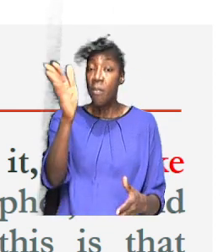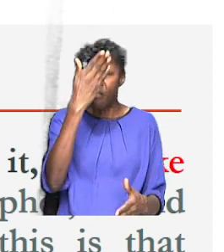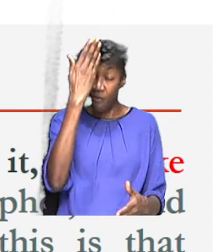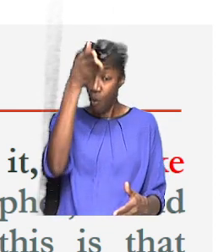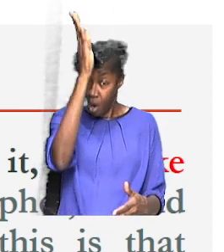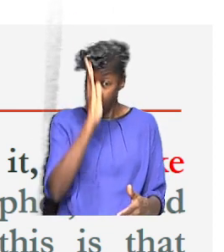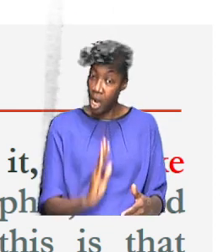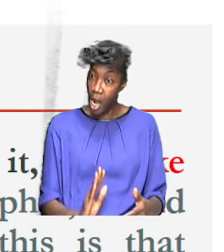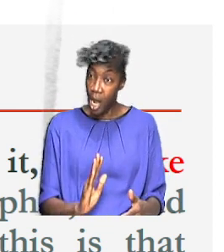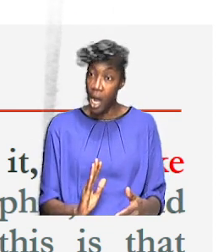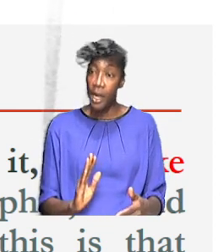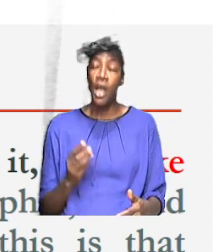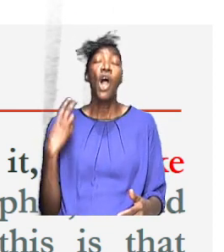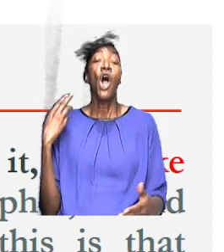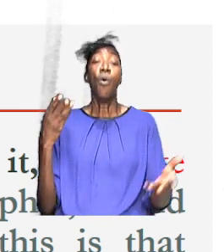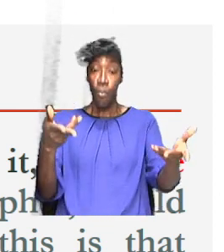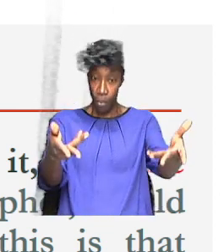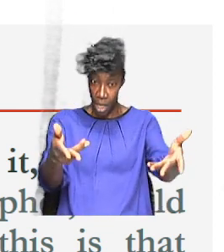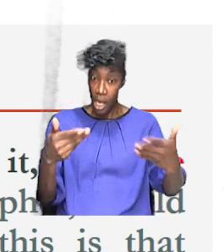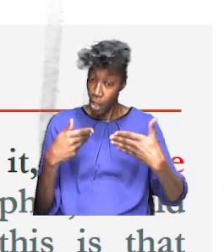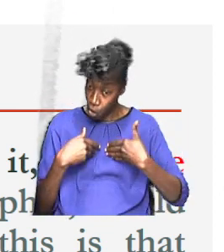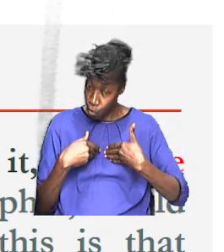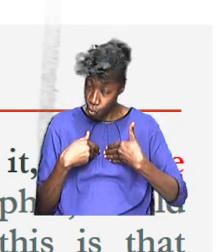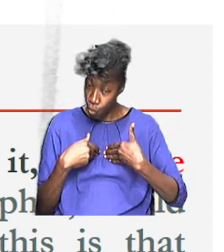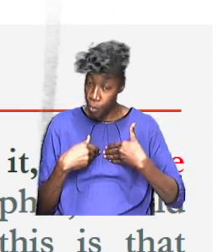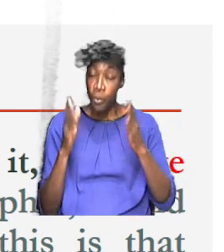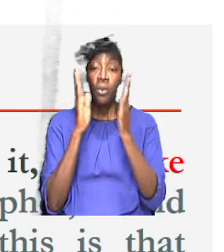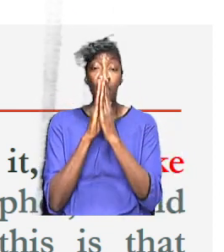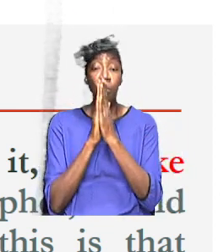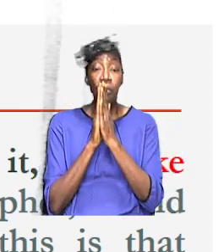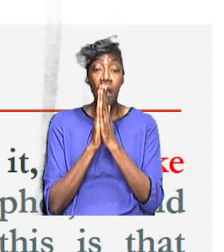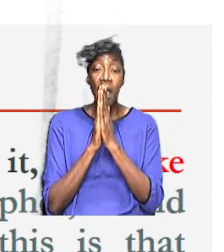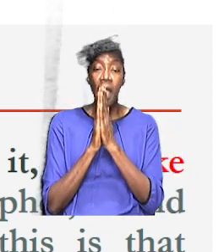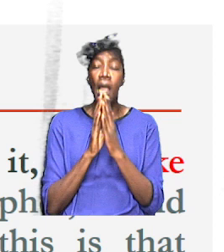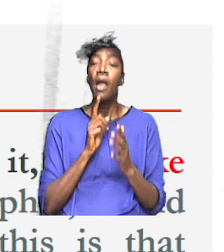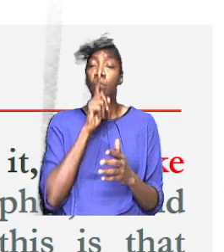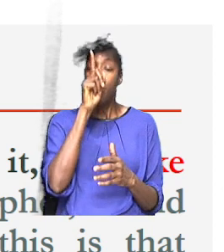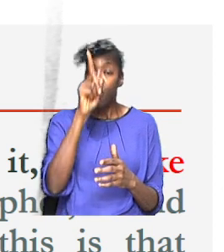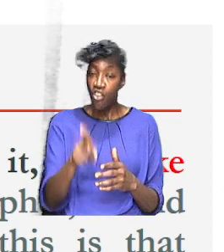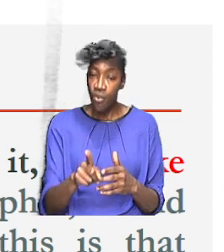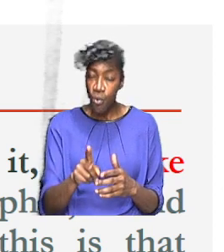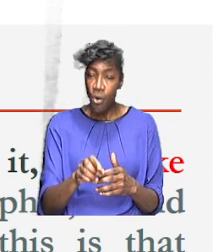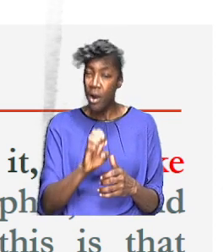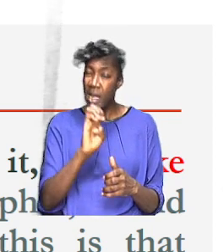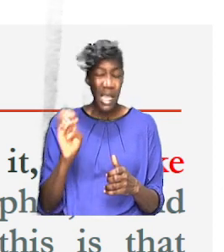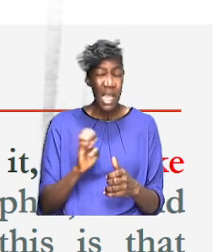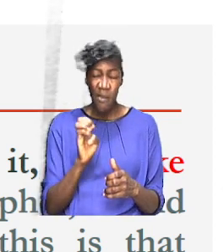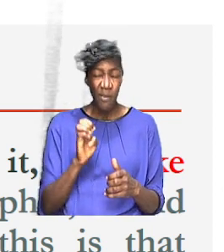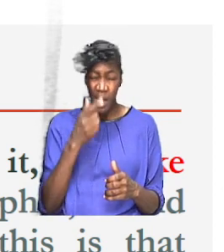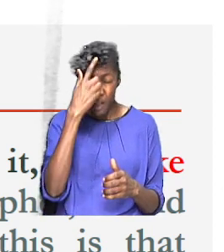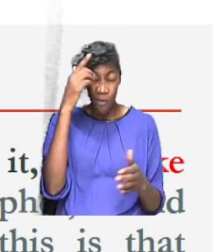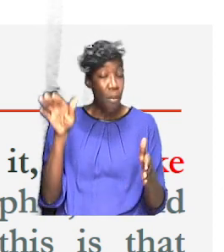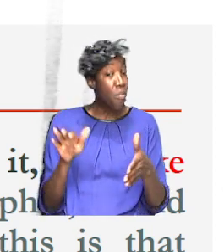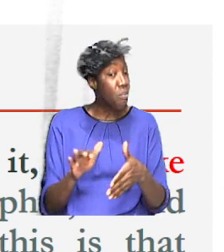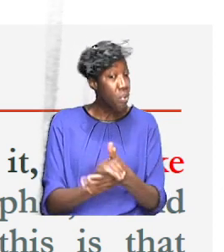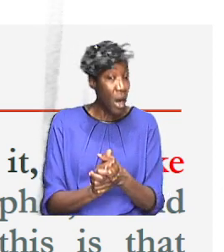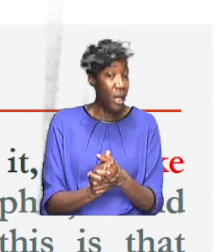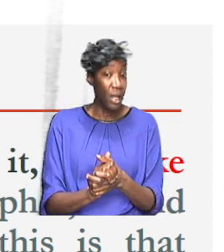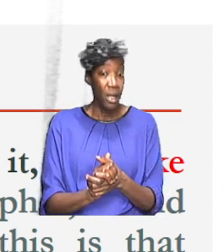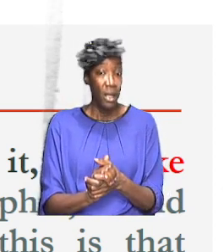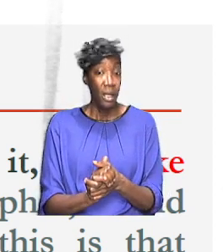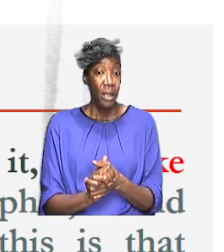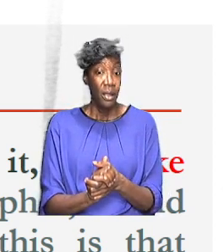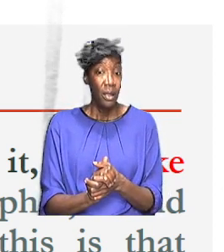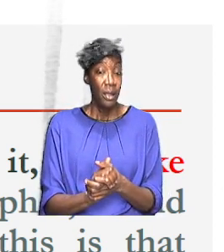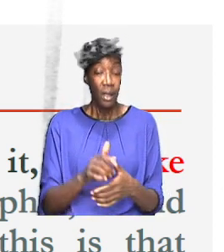Our aim is to pray for people. Our aim is to ensure that even if the brethren fell, amen,